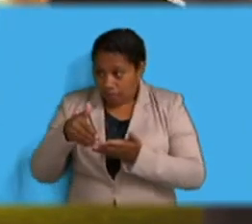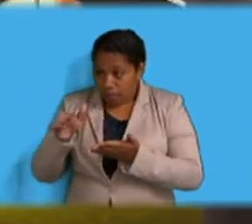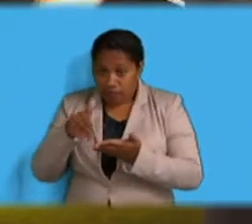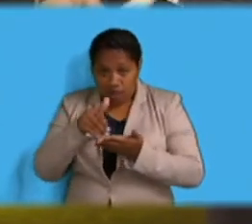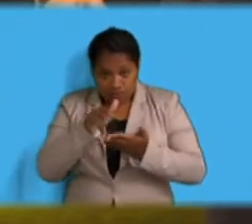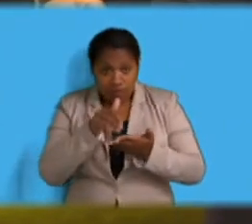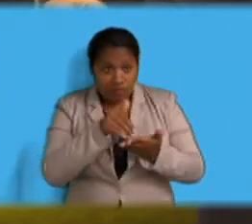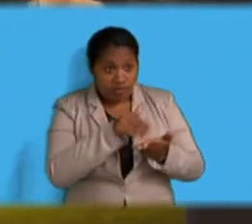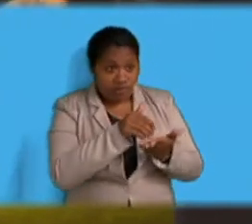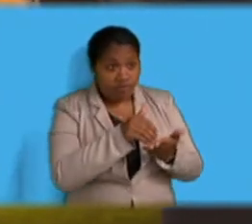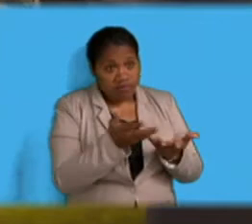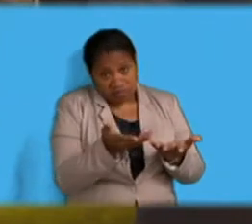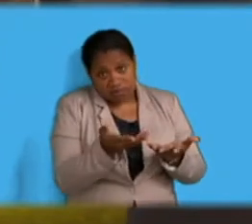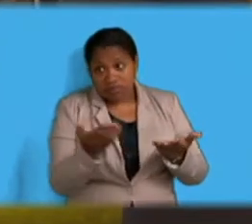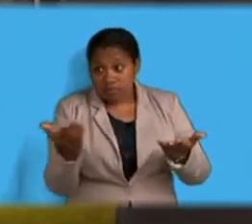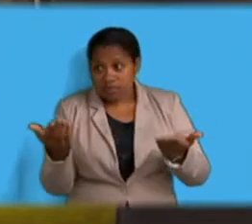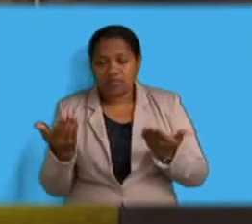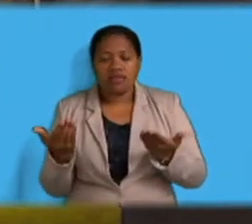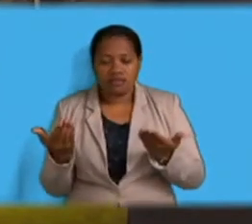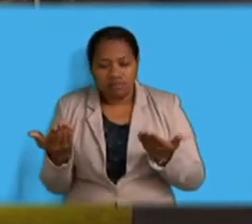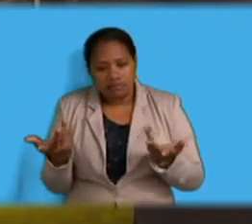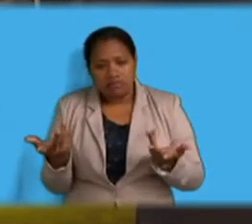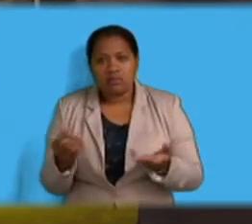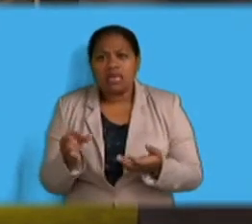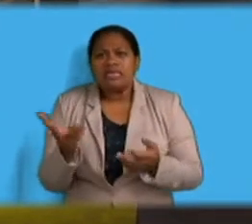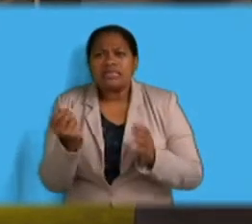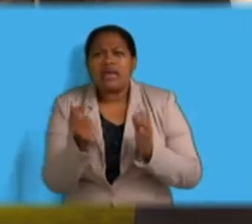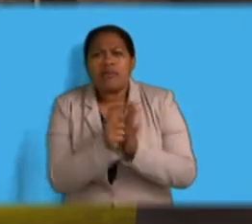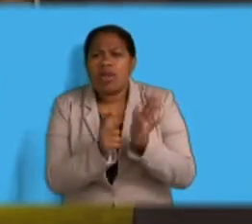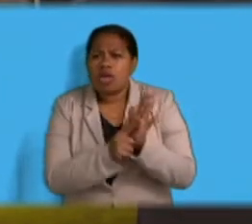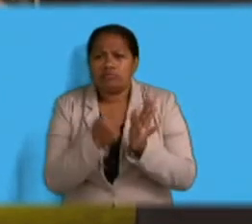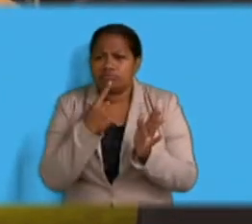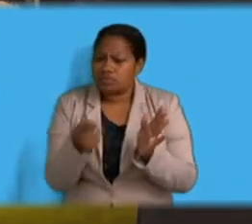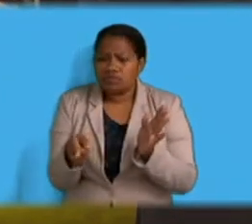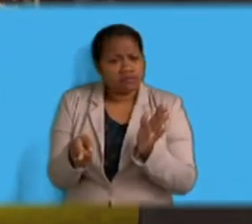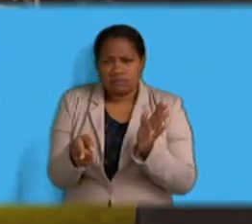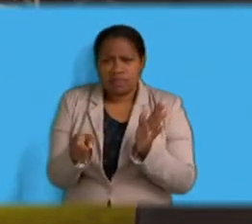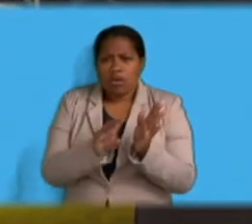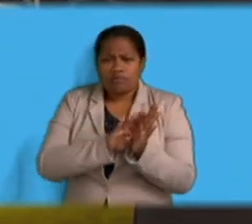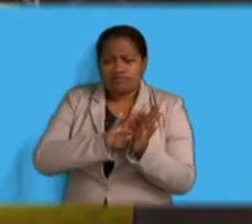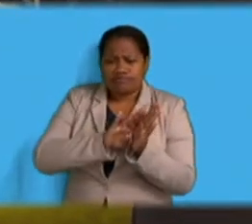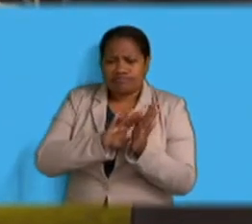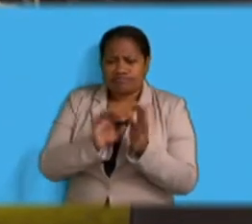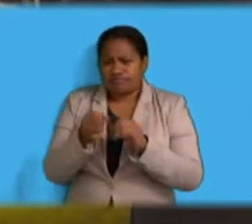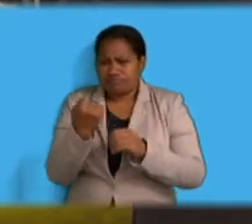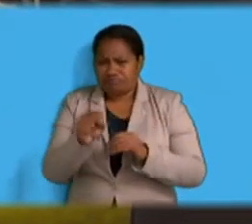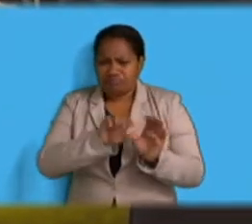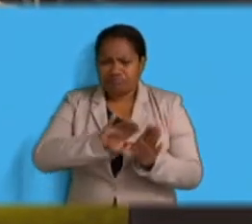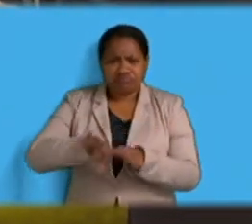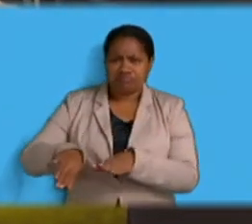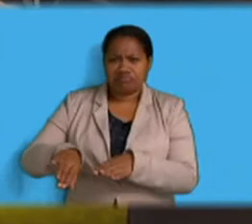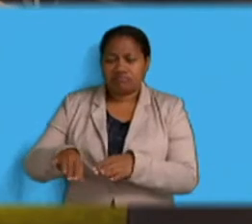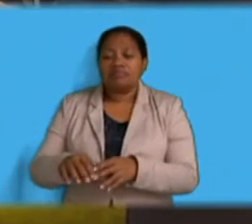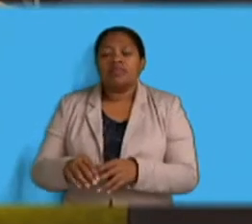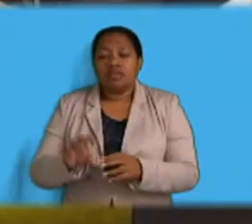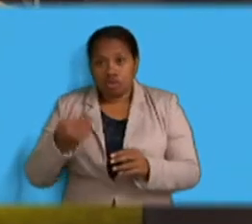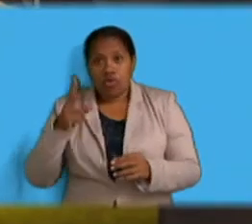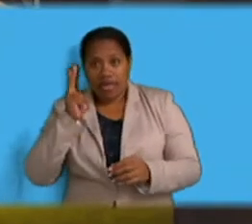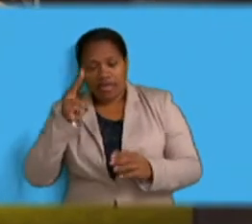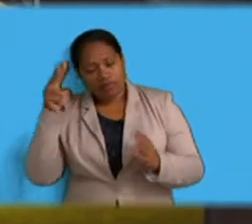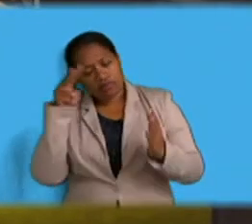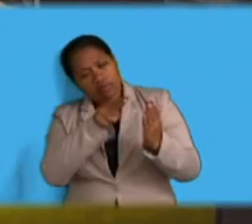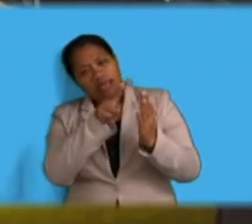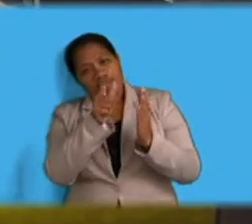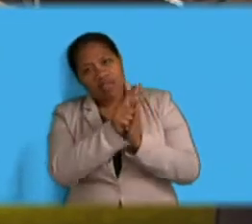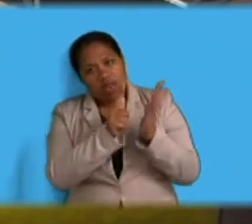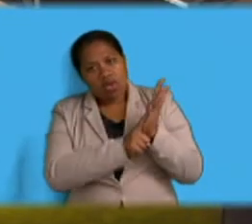actually, Madam Speaker, actually prohibits that. So we have to re-look at the laws too. And that requires some revamping. But we are working on